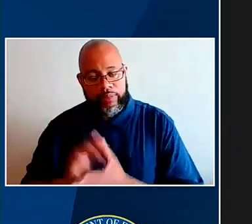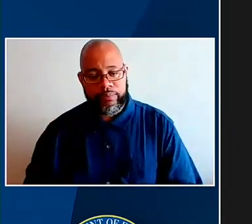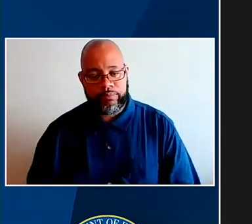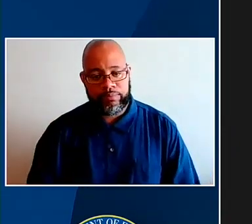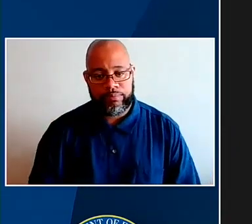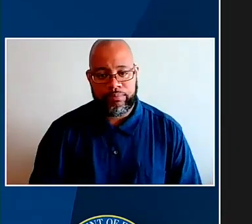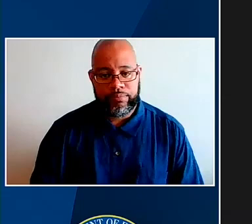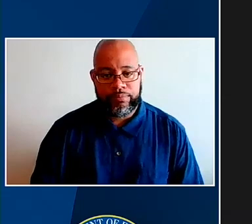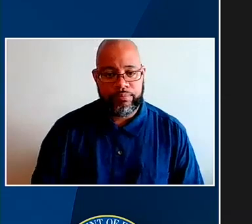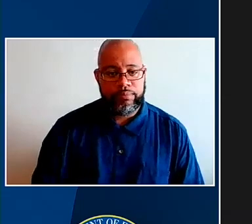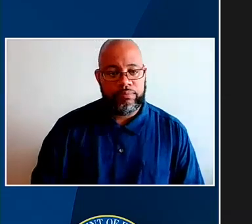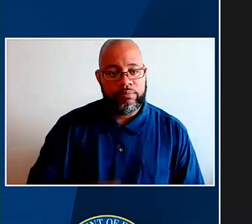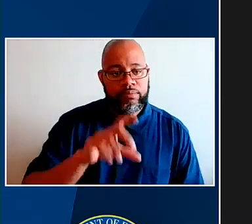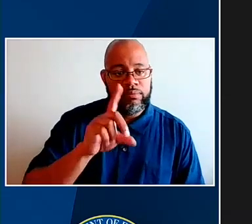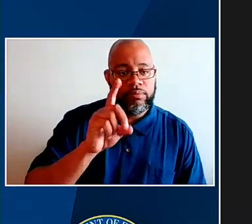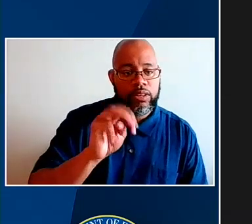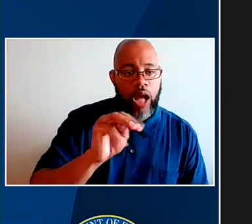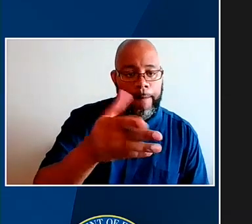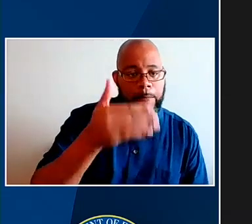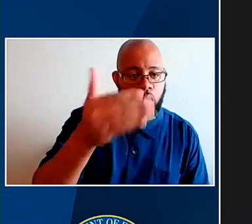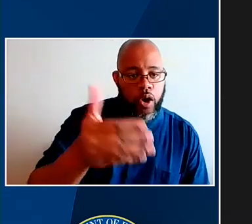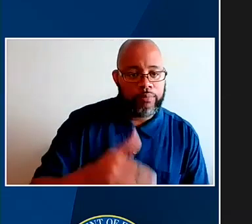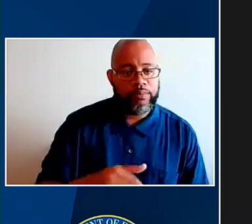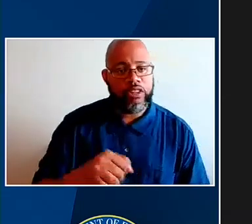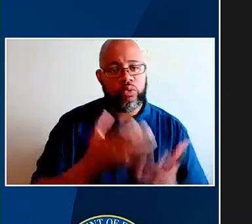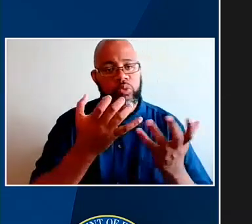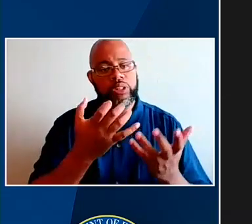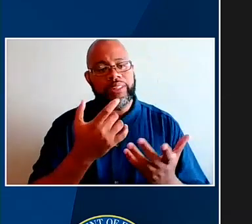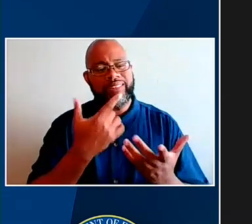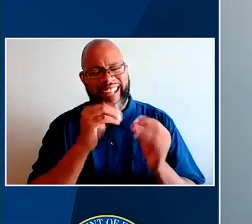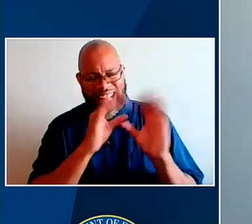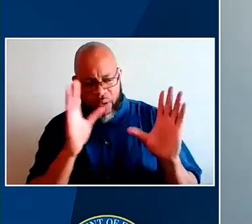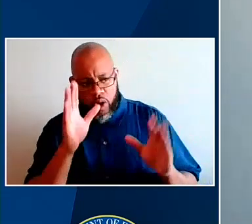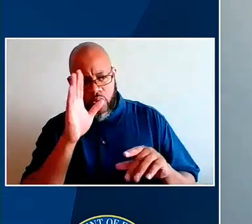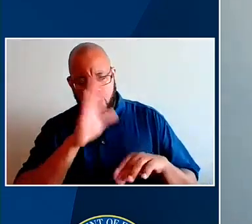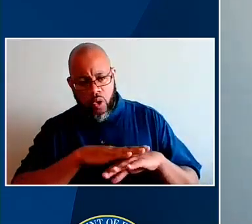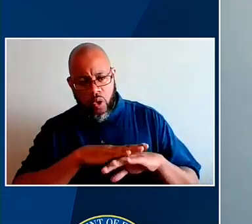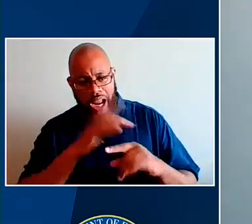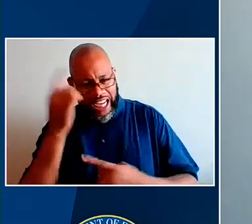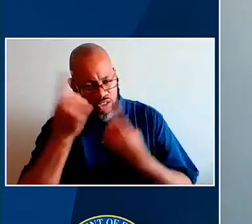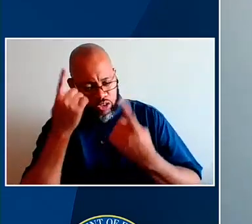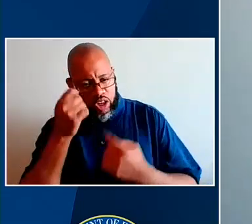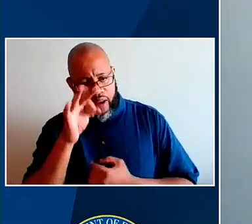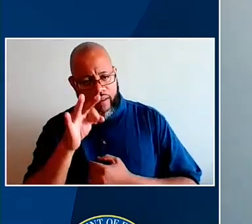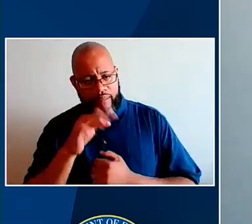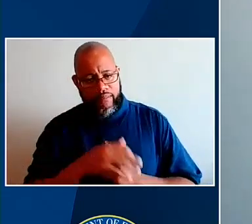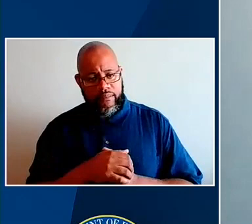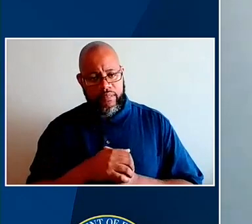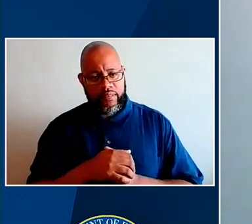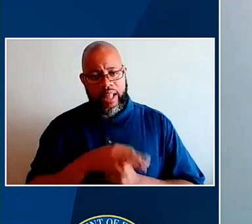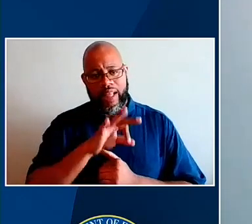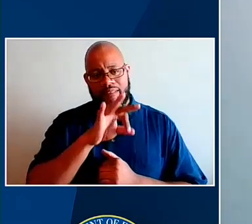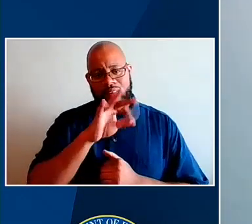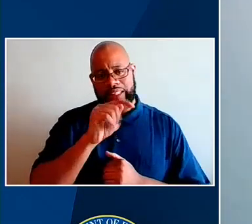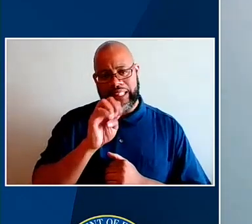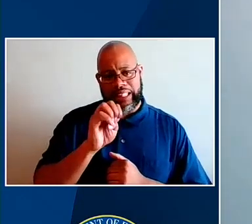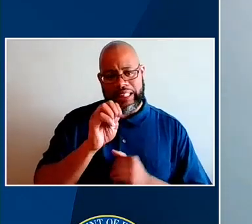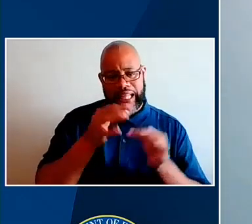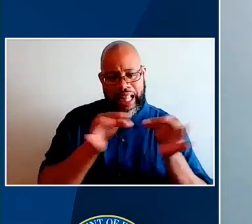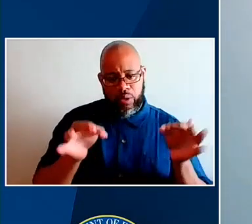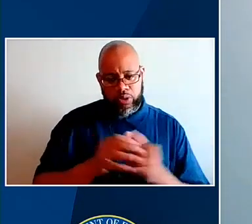Yeah, Dom, go ahead. Thank you. Just wanted to seek clarity on the consideration of the EFT language